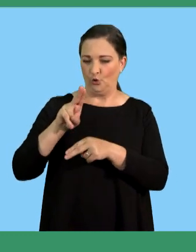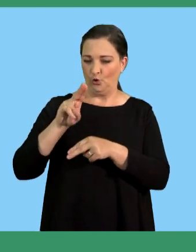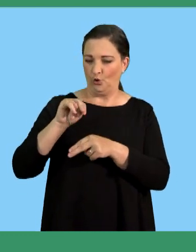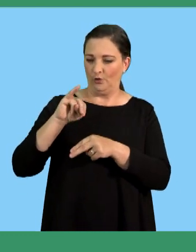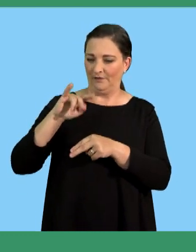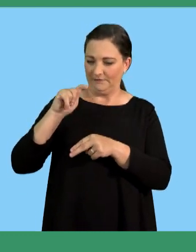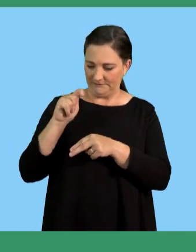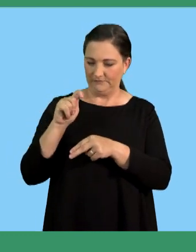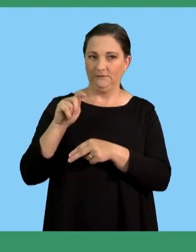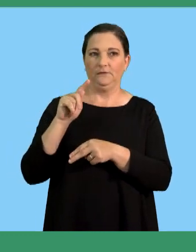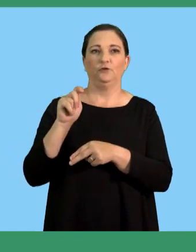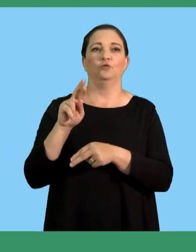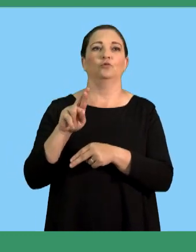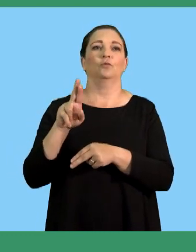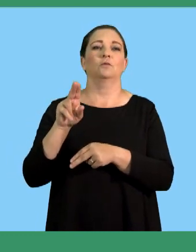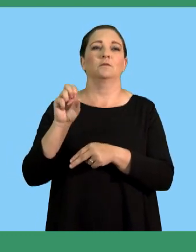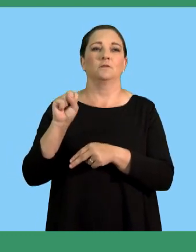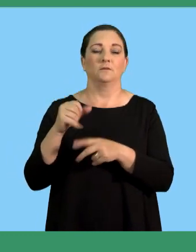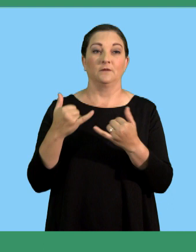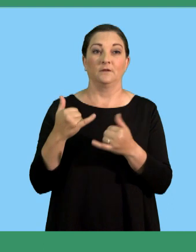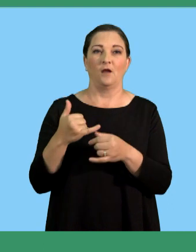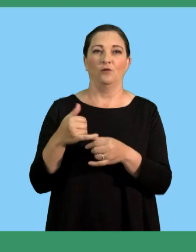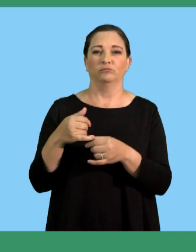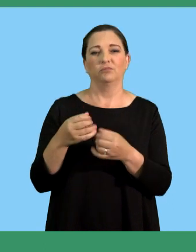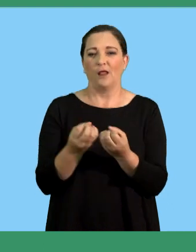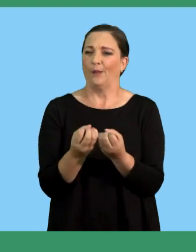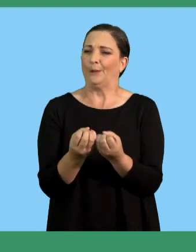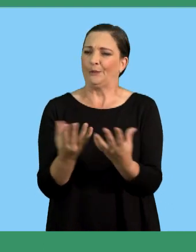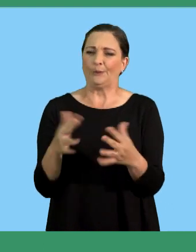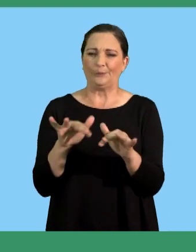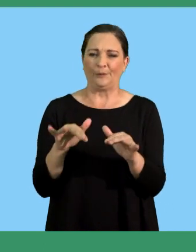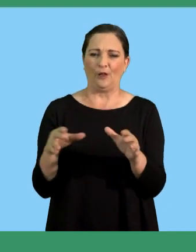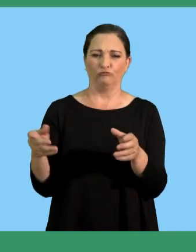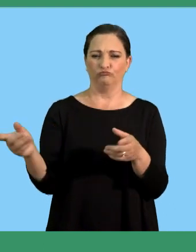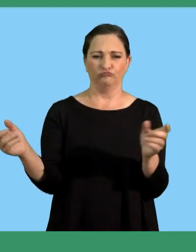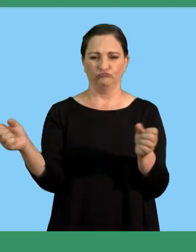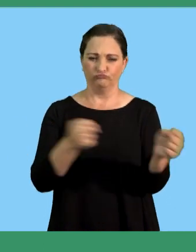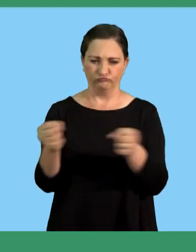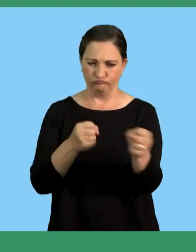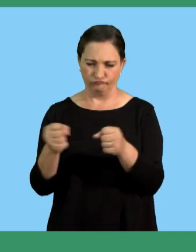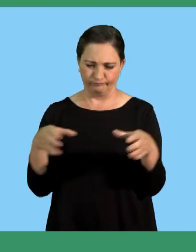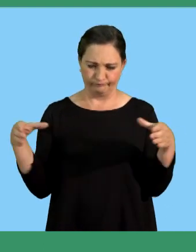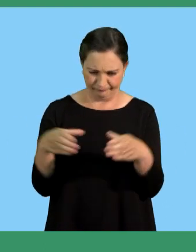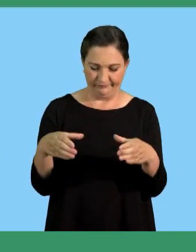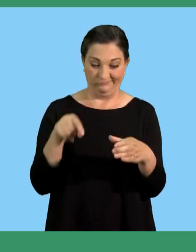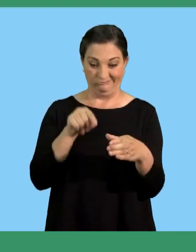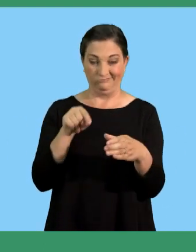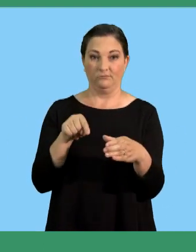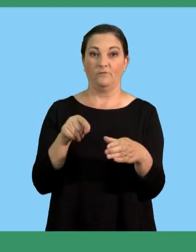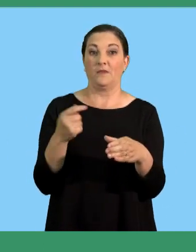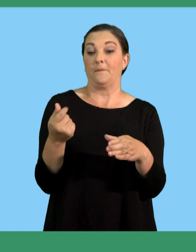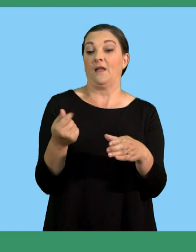of investors are pooled together into a unit trust fund, and they are managed by an expert. So this is to